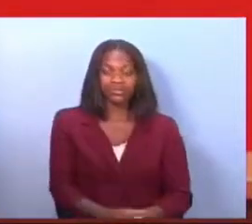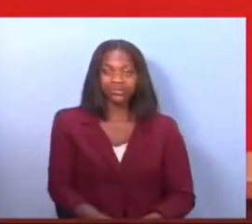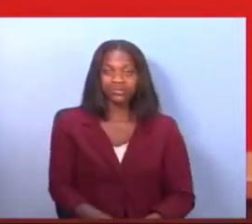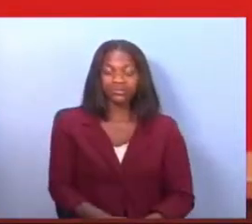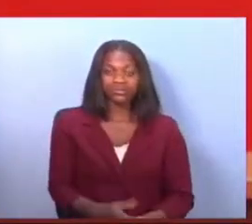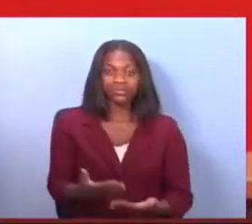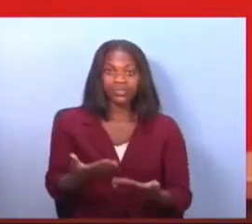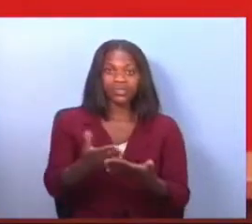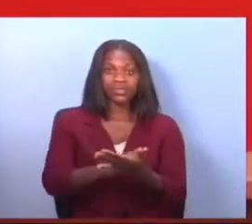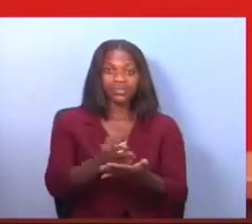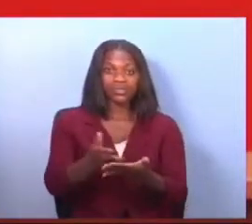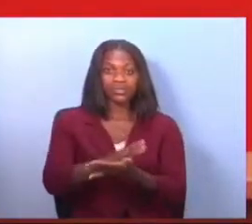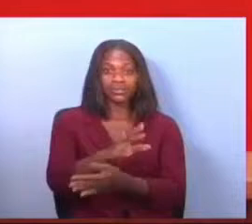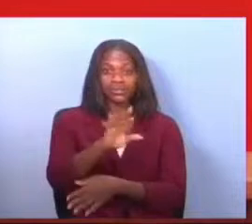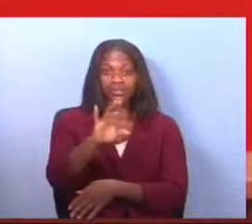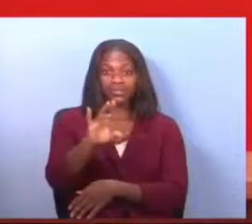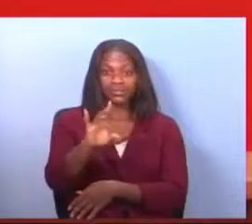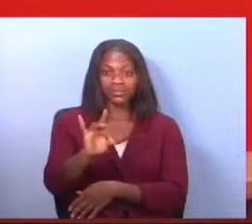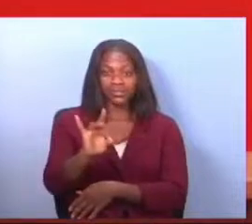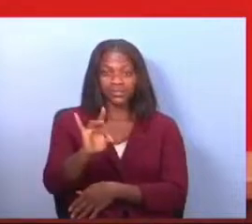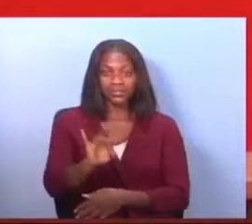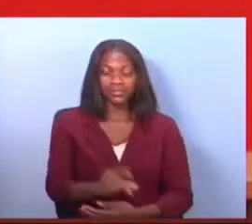Page 8.